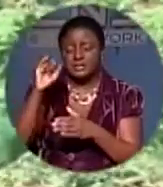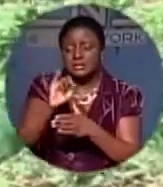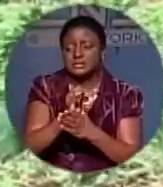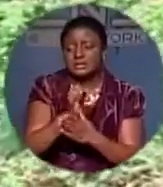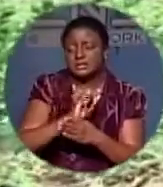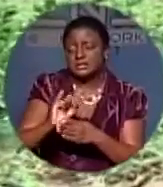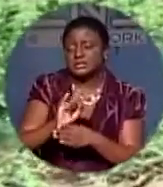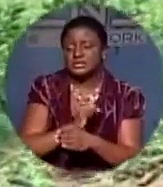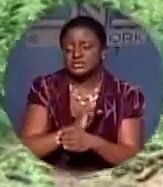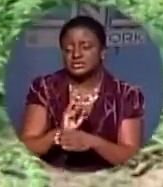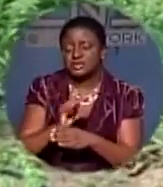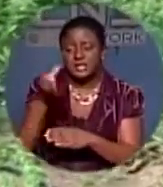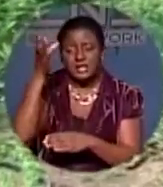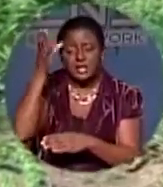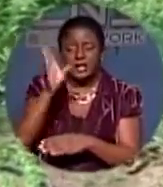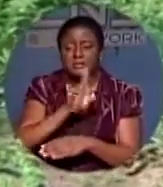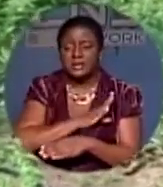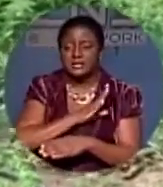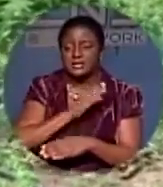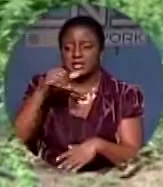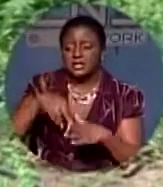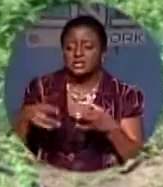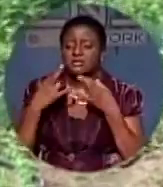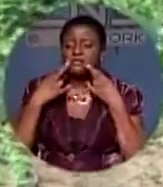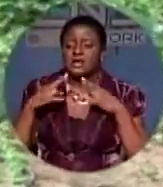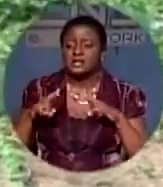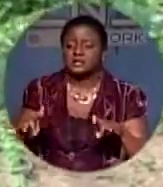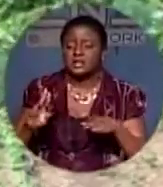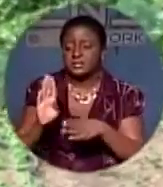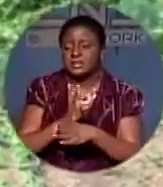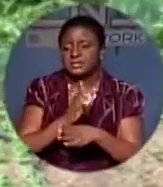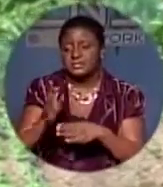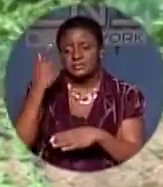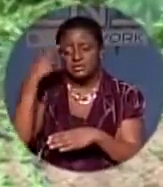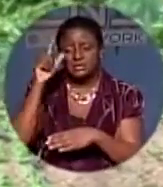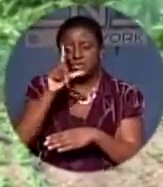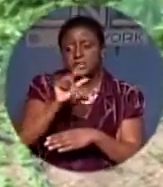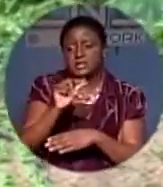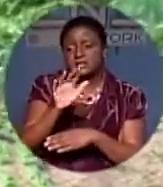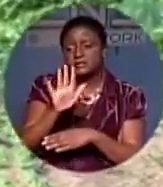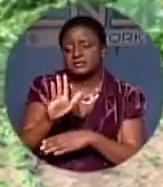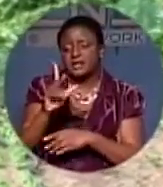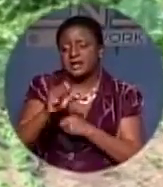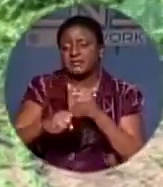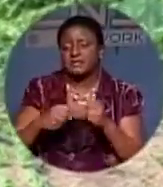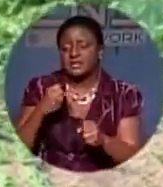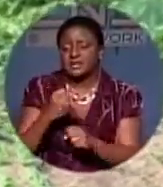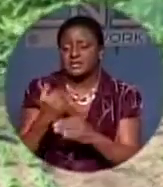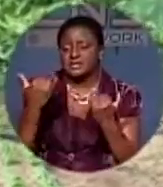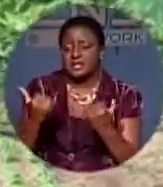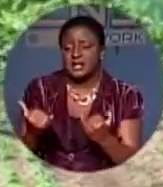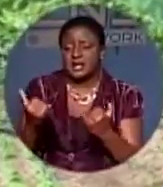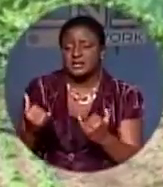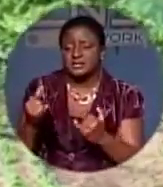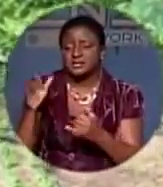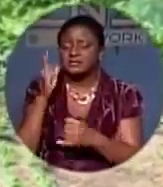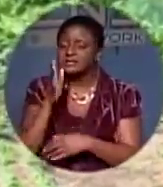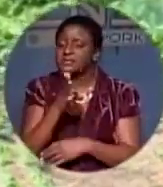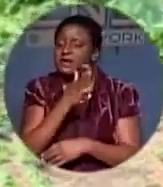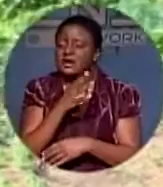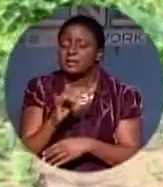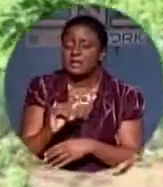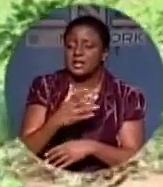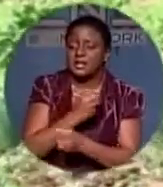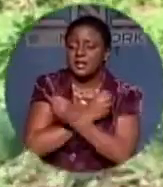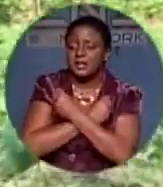Bethel has been in the restaurant business for some 25 years. Now he's farming and loving every moment of it. Owner of Island